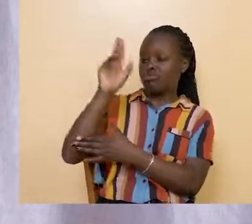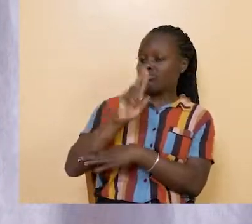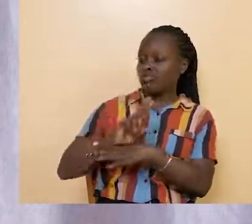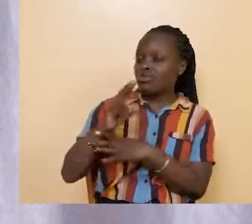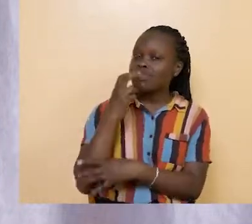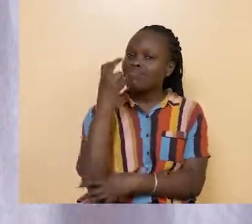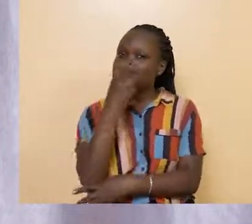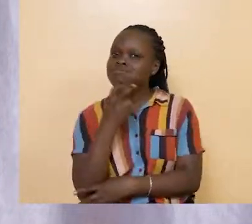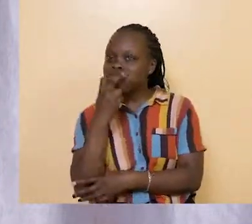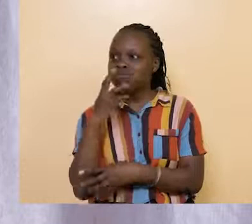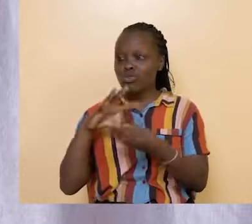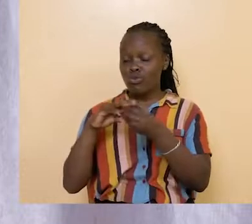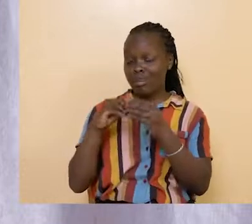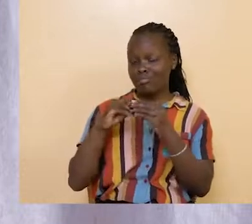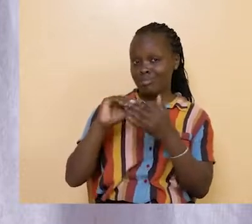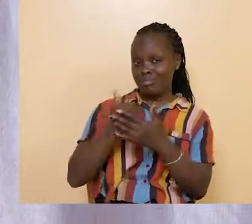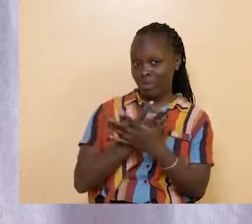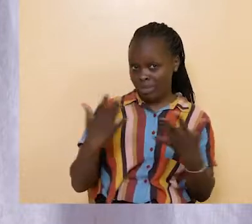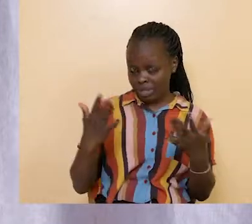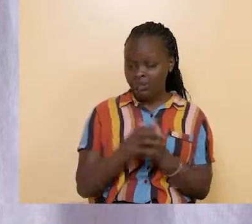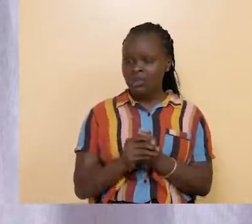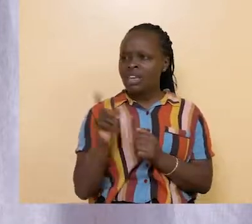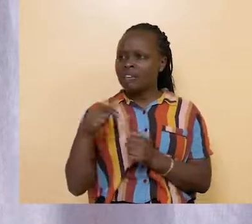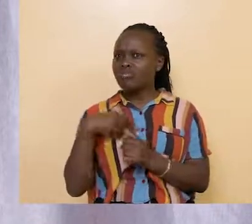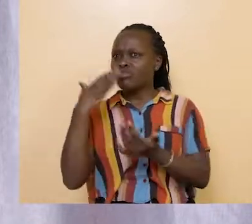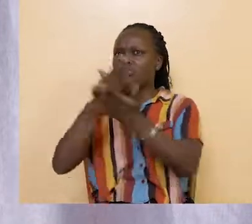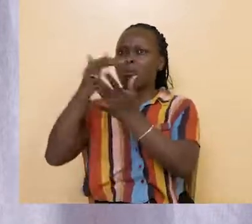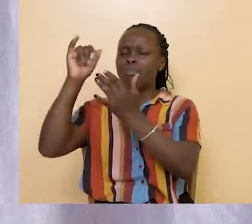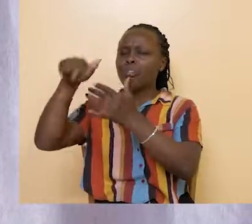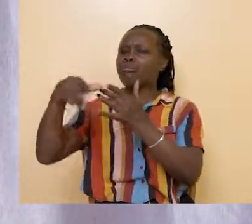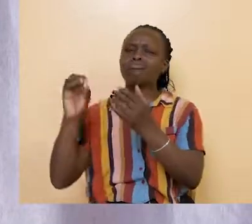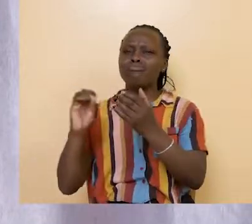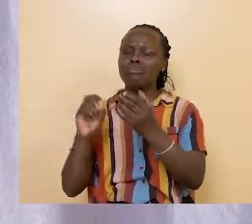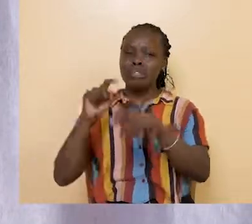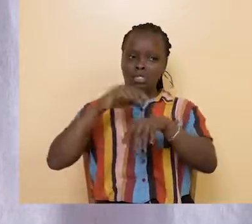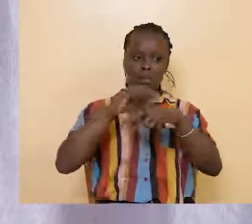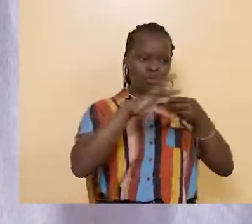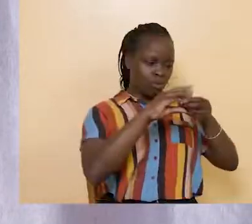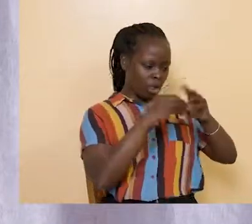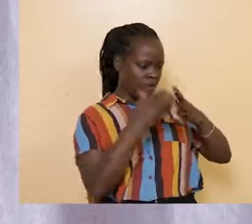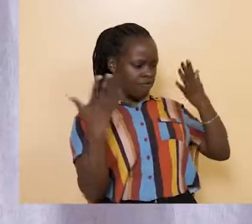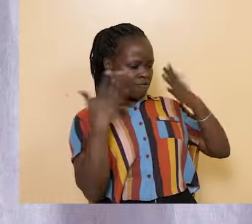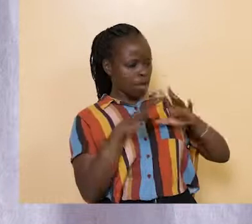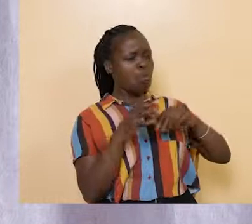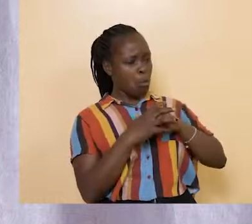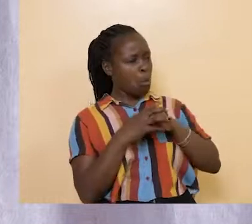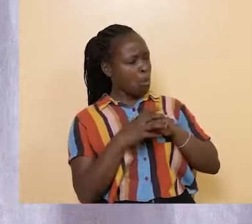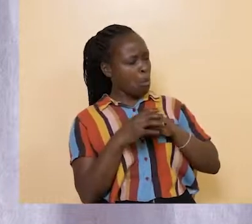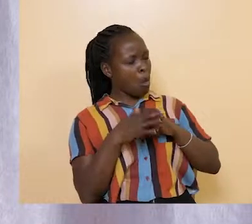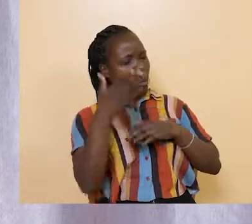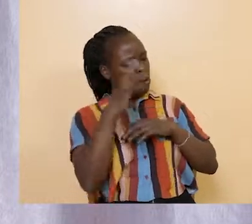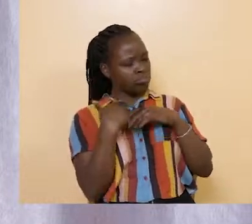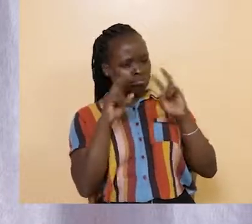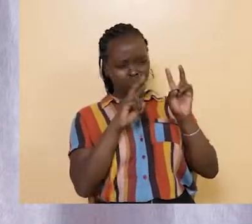used his words to create something, and we didn't just end there, that once he created the things that he wanted to